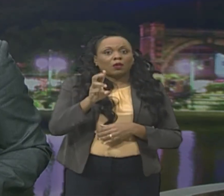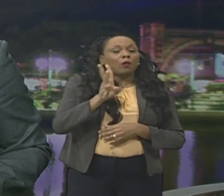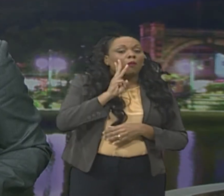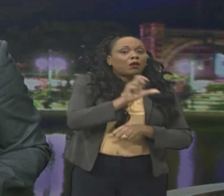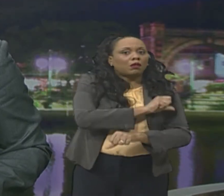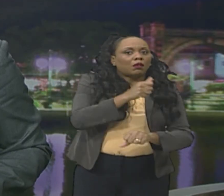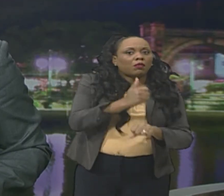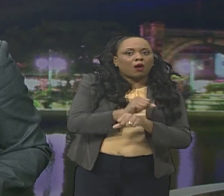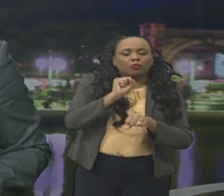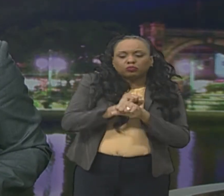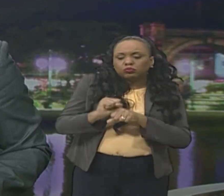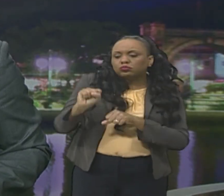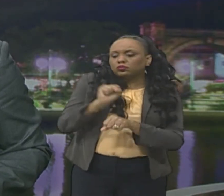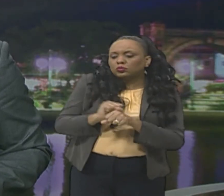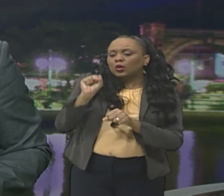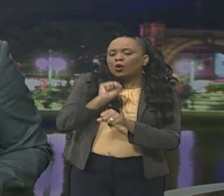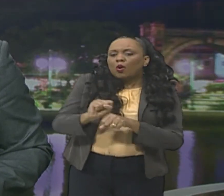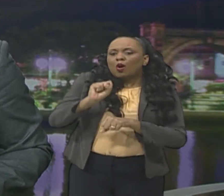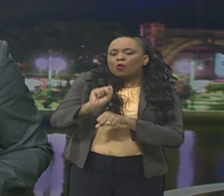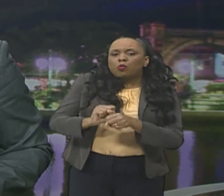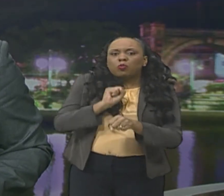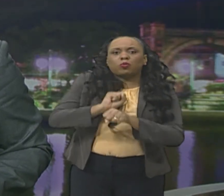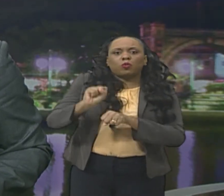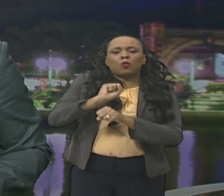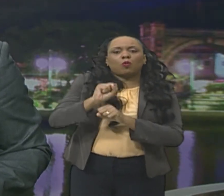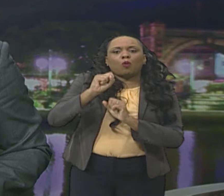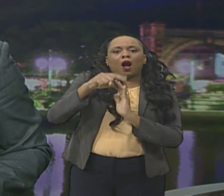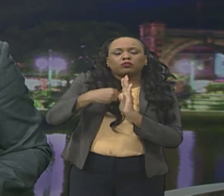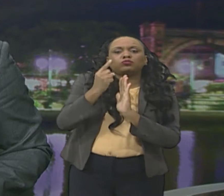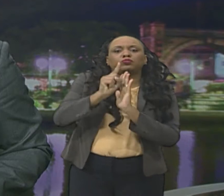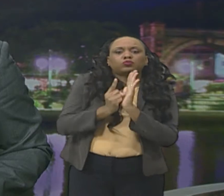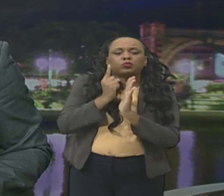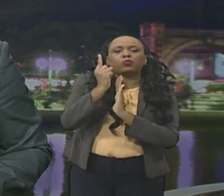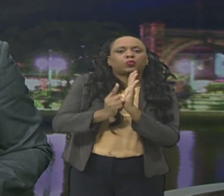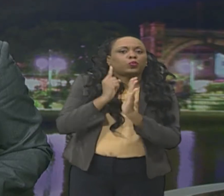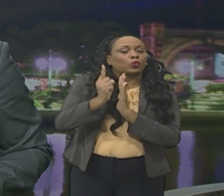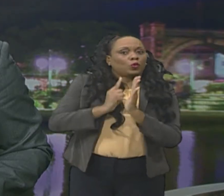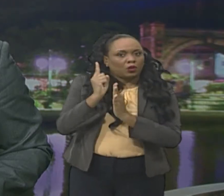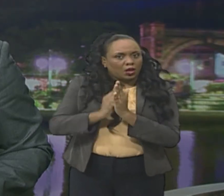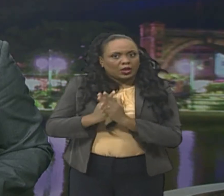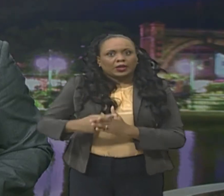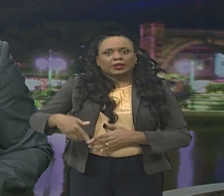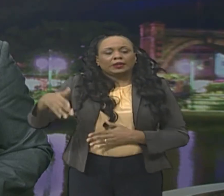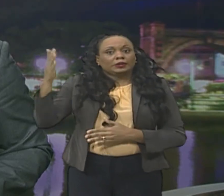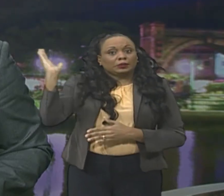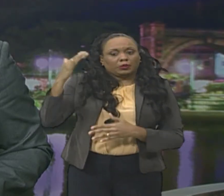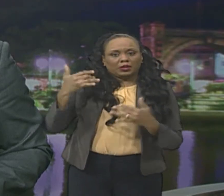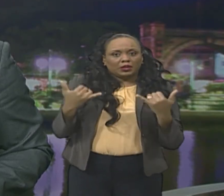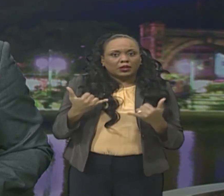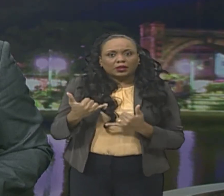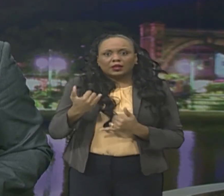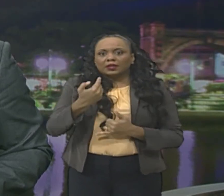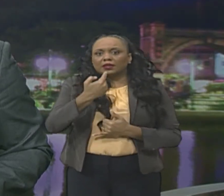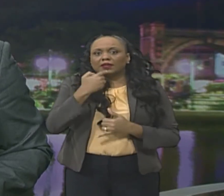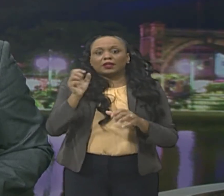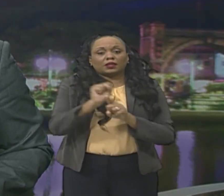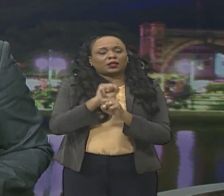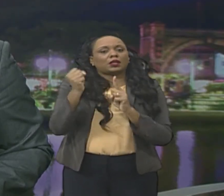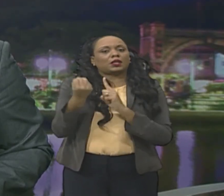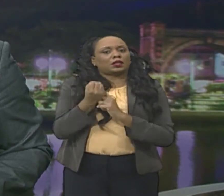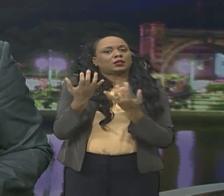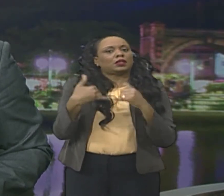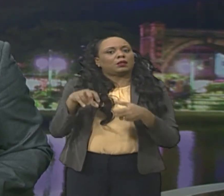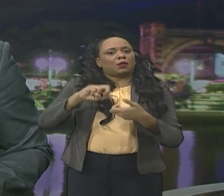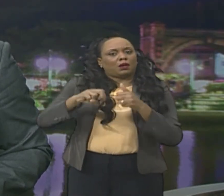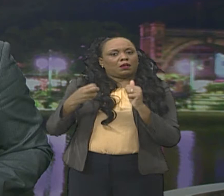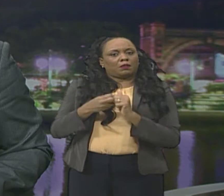are working around the clock to resolve it. Speaking during a media conference earlier today, he says the situation is still a crisis and the